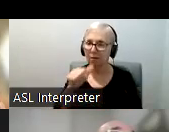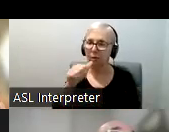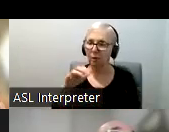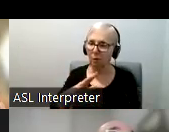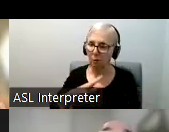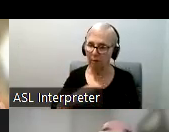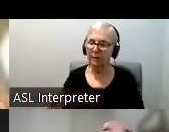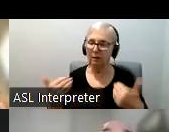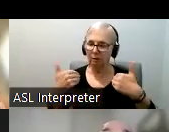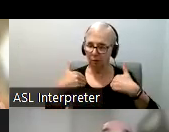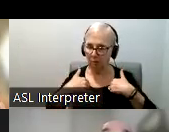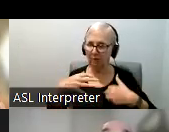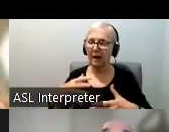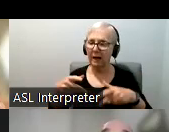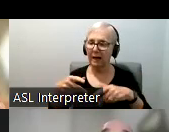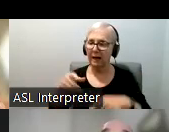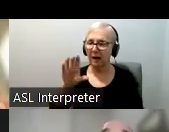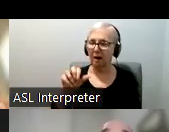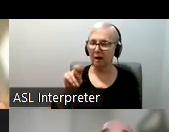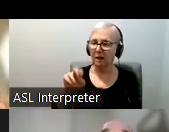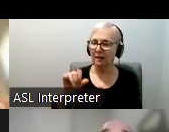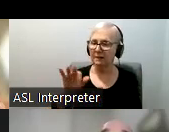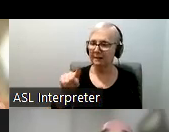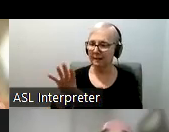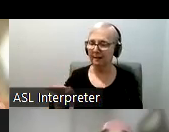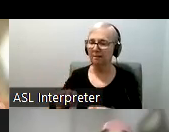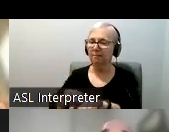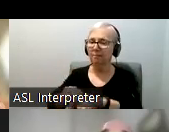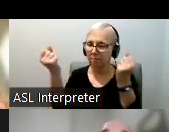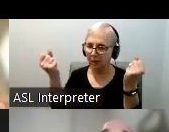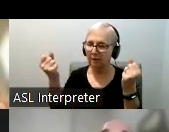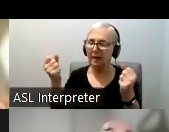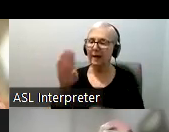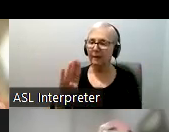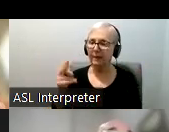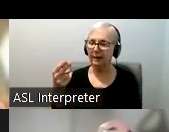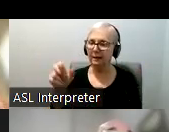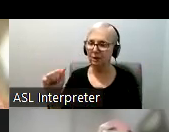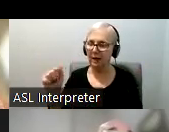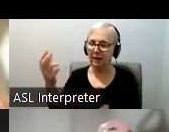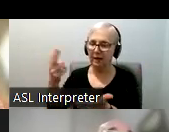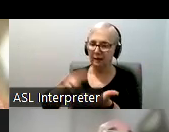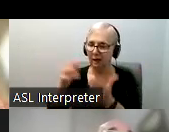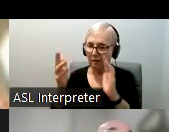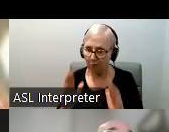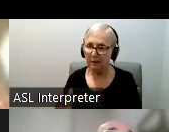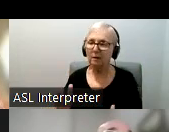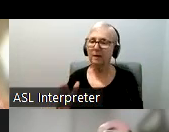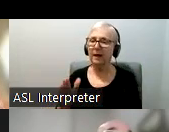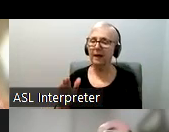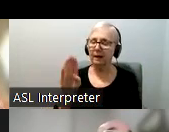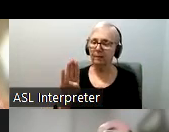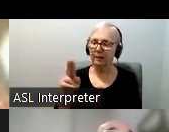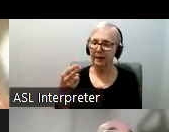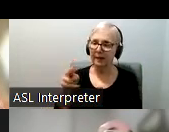who have had our consent violated at a BHA contractor and the BHA organization that refuses to